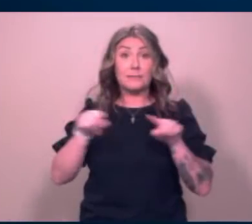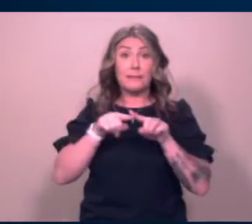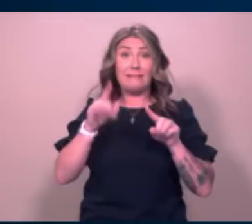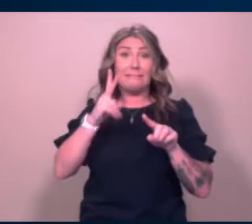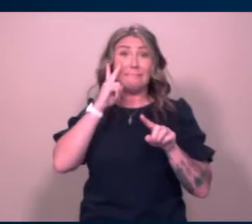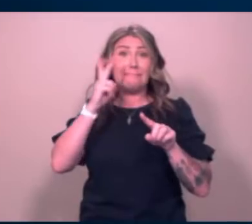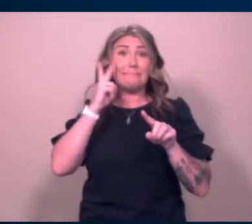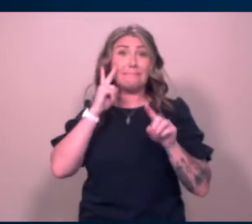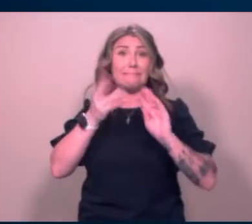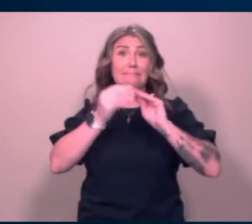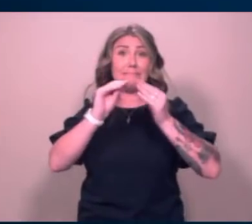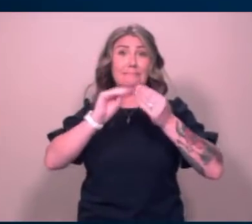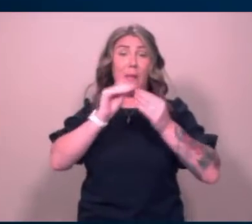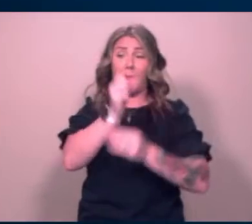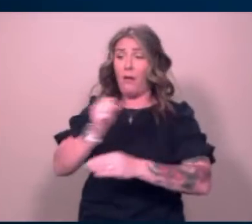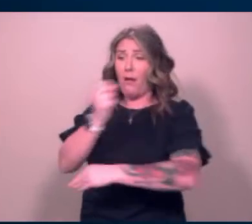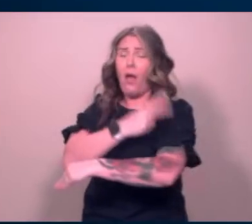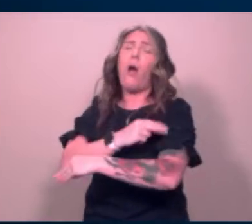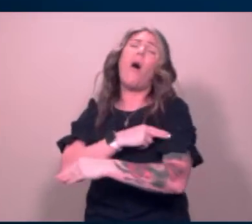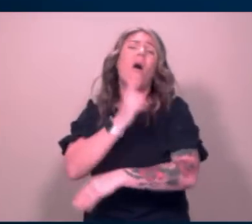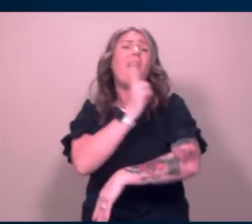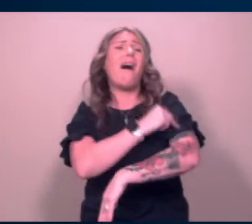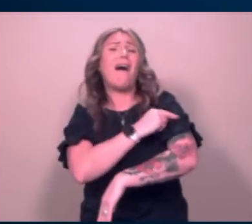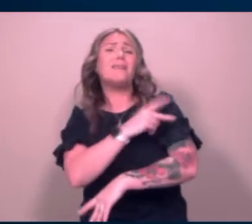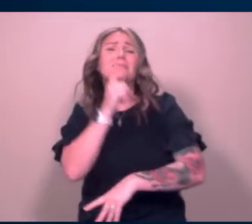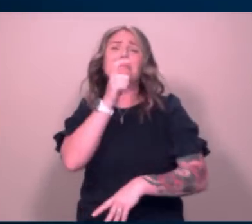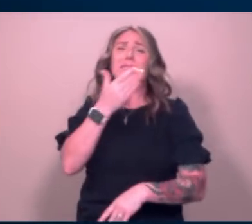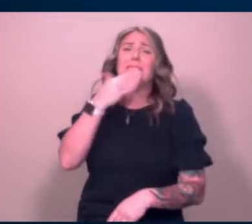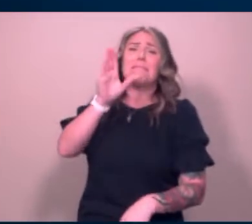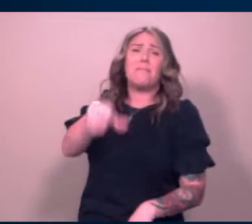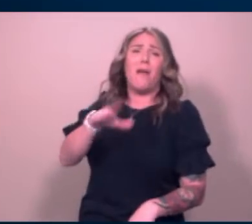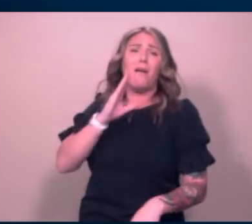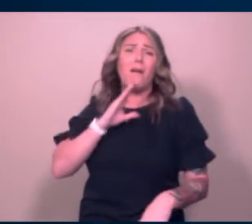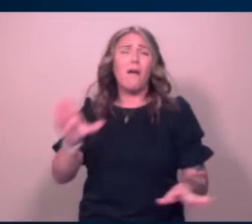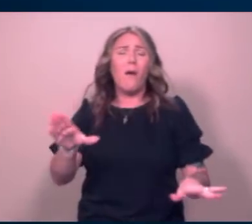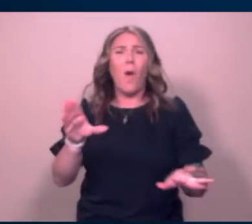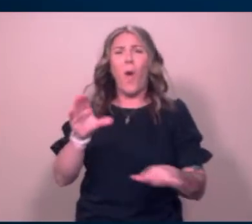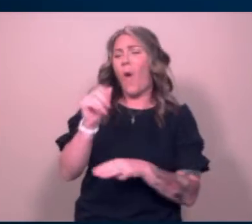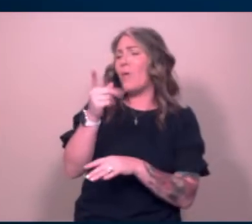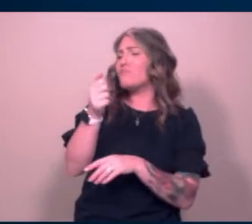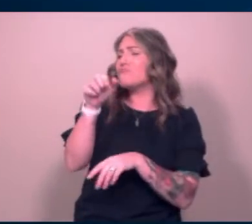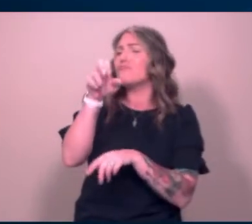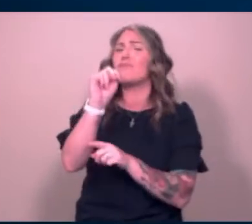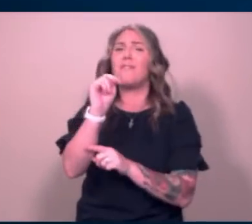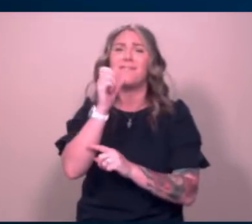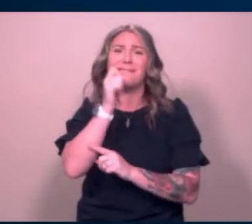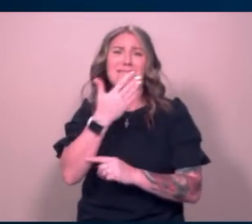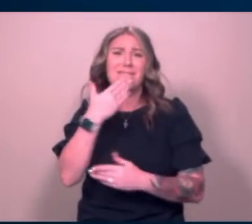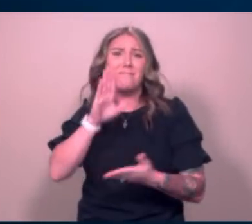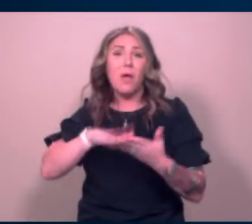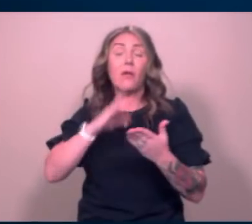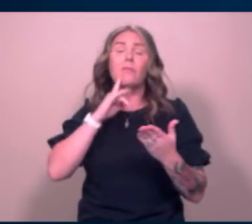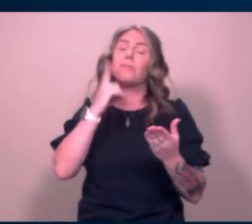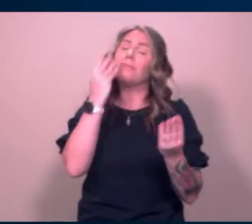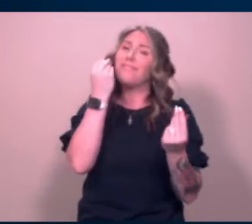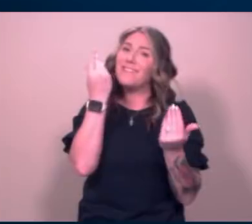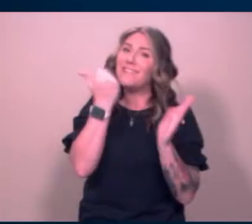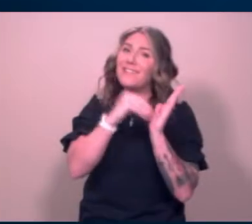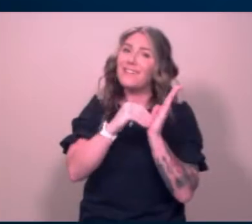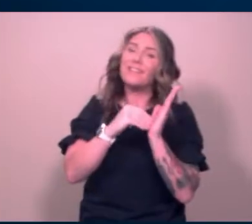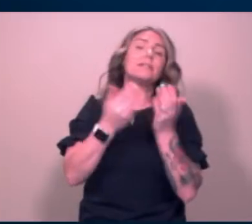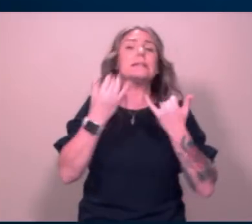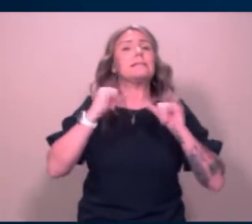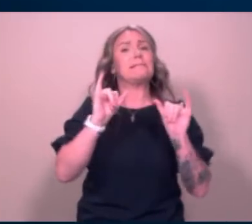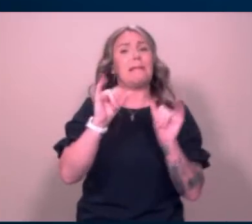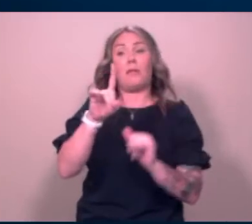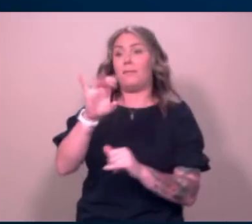of hospitalizations. People like to think, well, hospitalizations aren't bad because the Omicron isn't so bad. You got to think again, remember, there's still a lot of